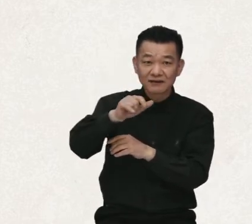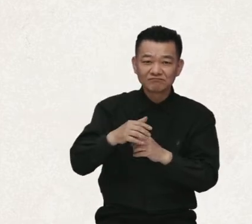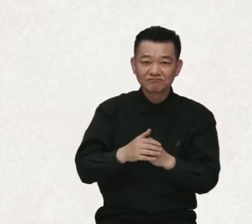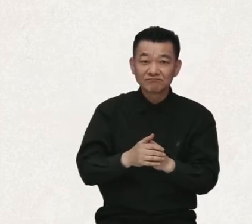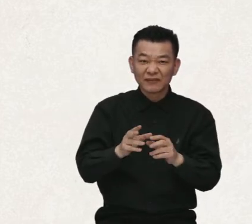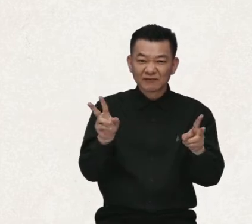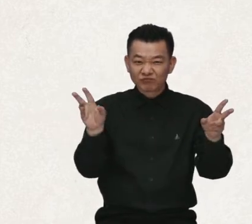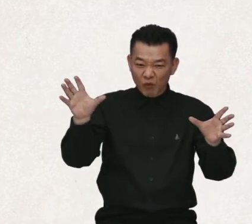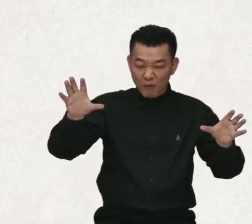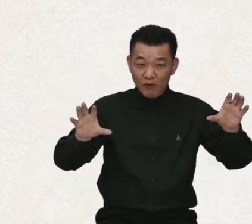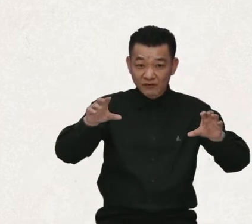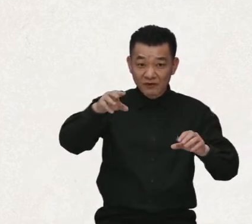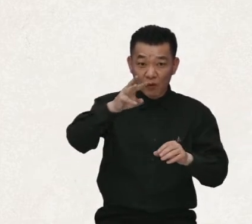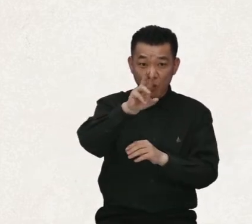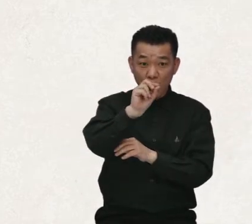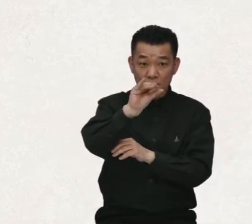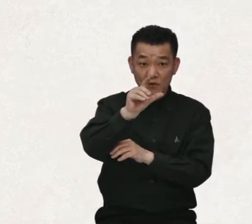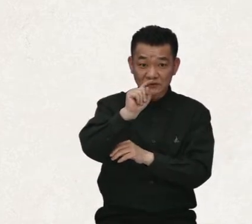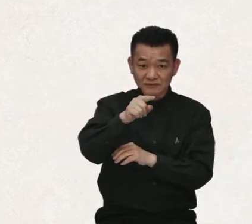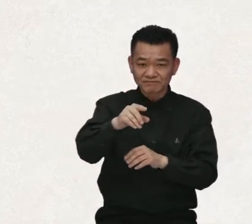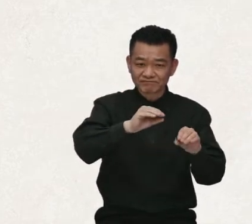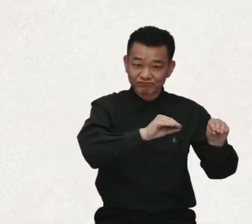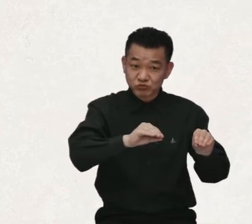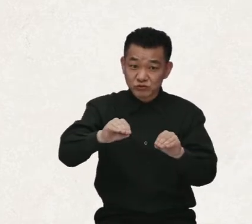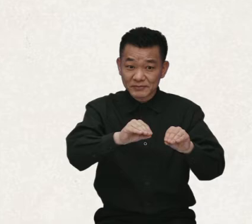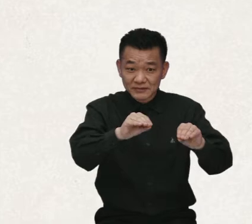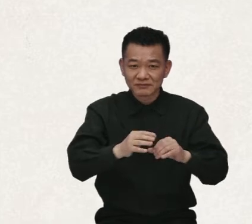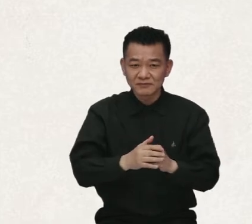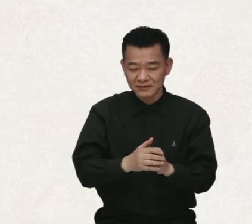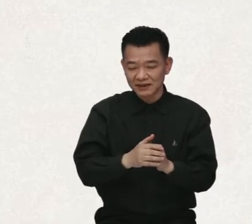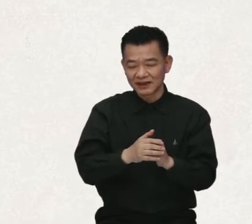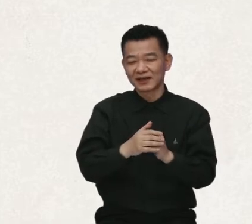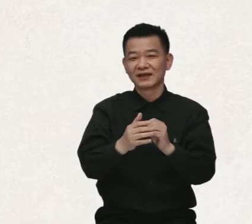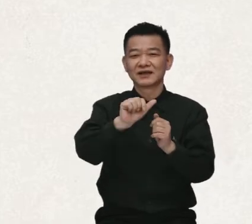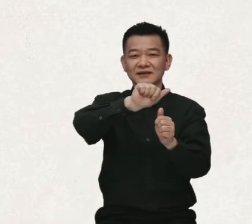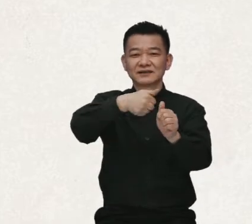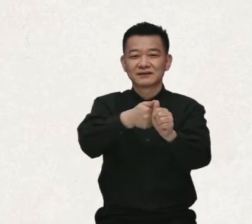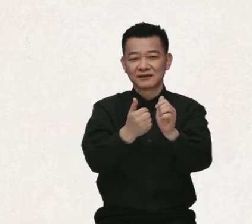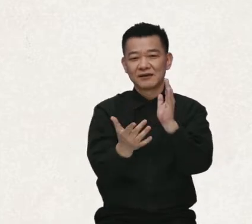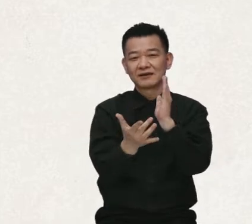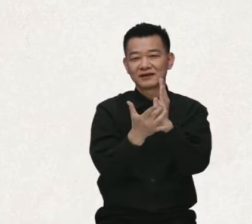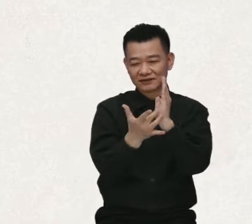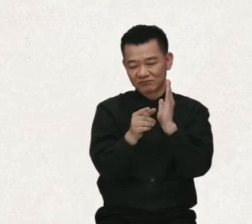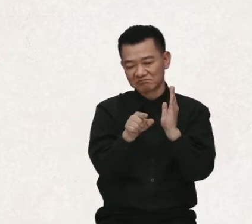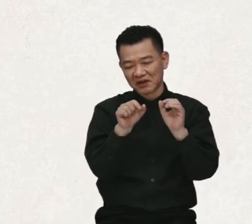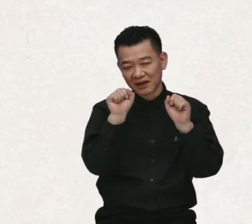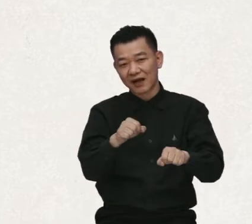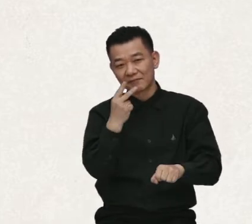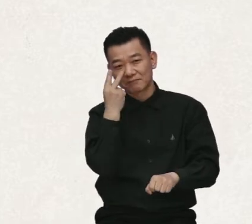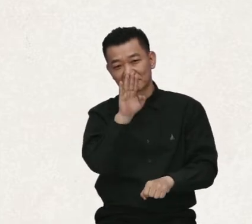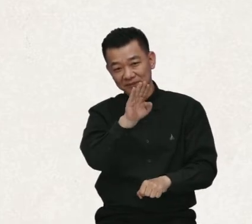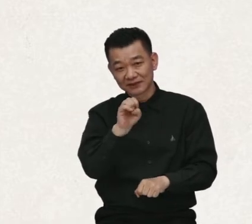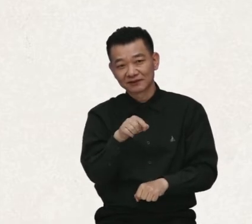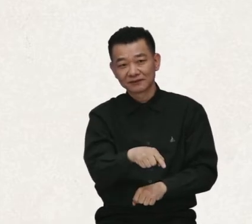robot is a technology that is useful for mobility or daily life, it can be seen as an assistive